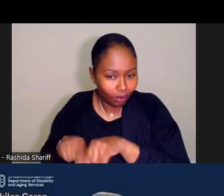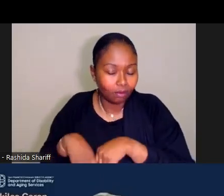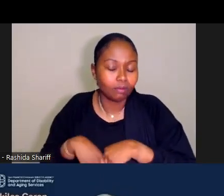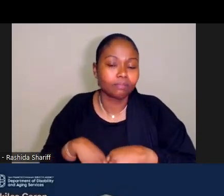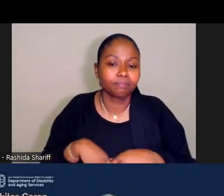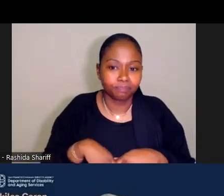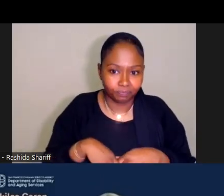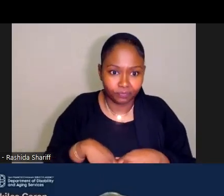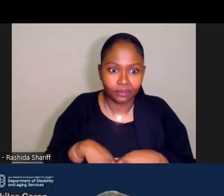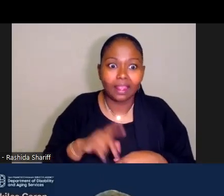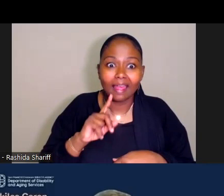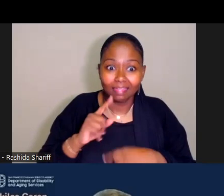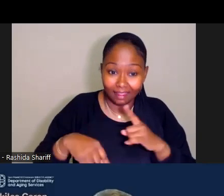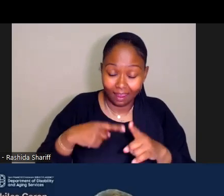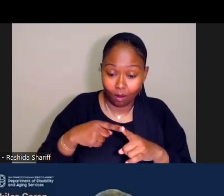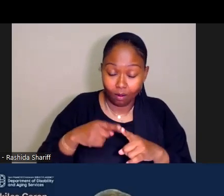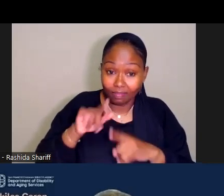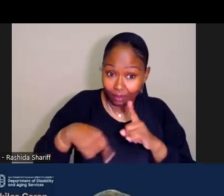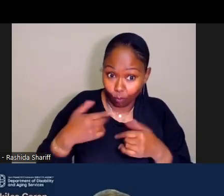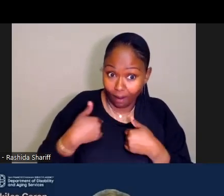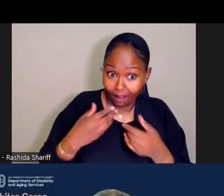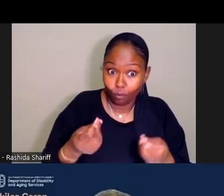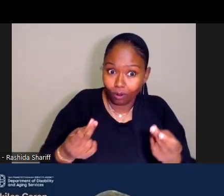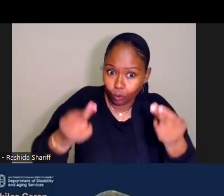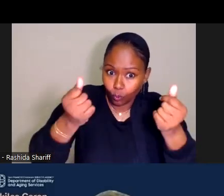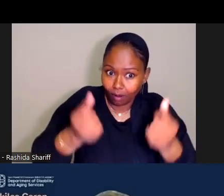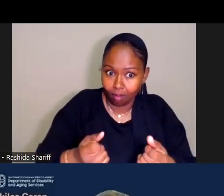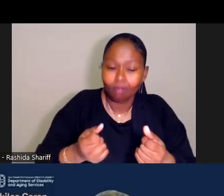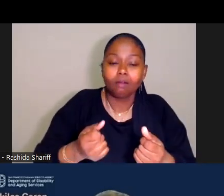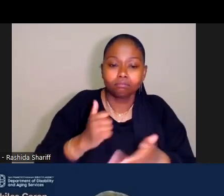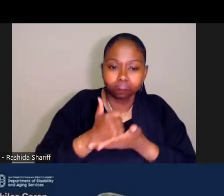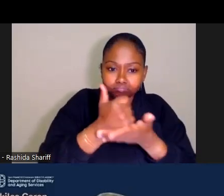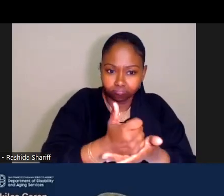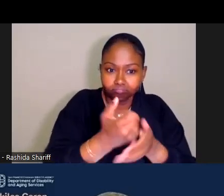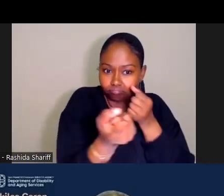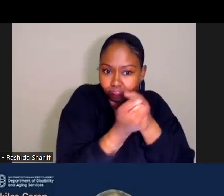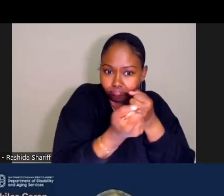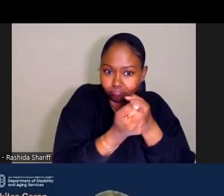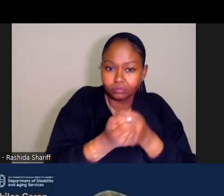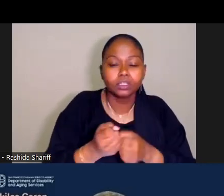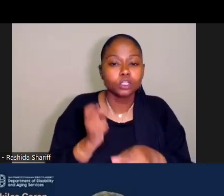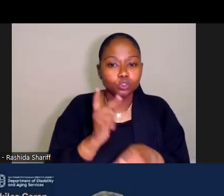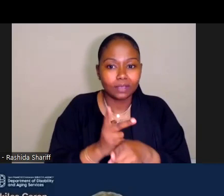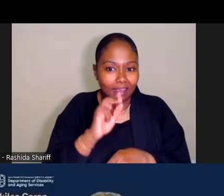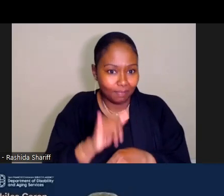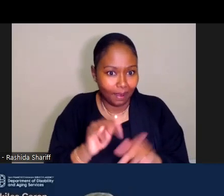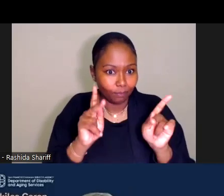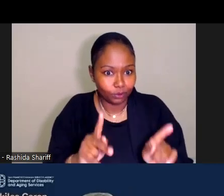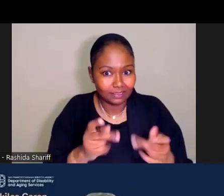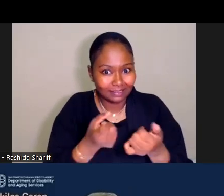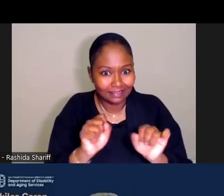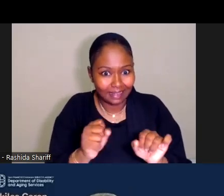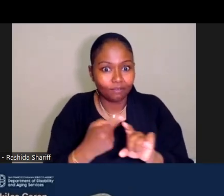expeditious intervention to keep the person and their property safe from harm, from abuse. And there